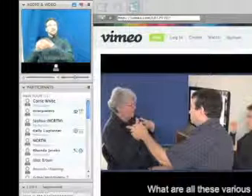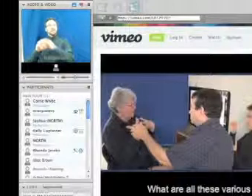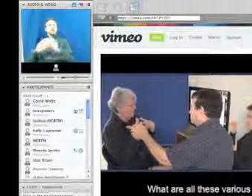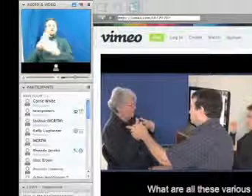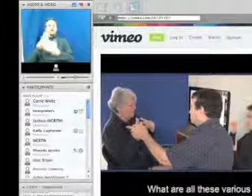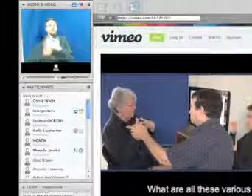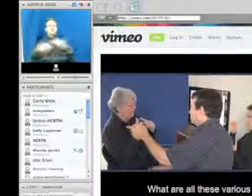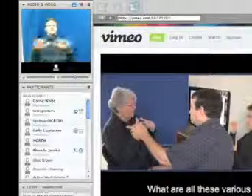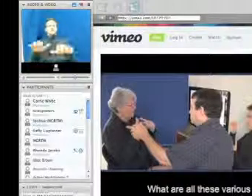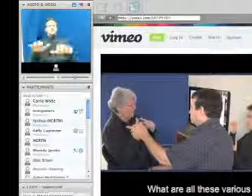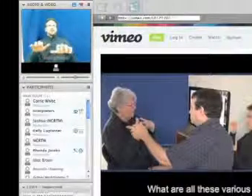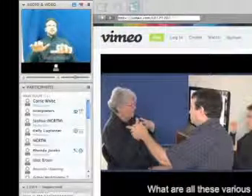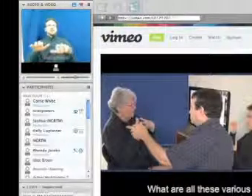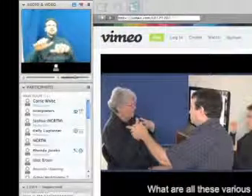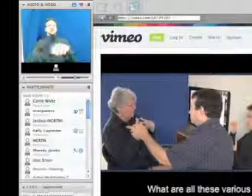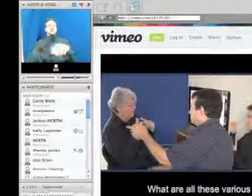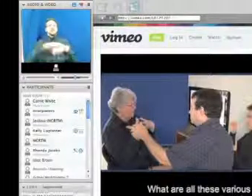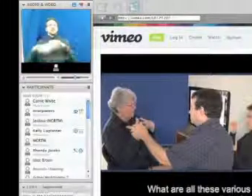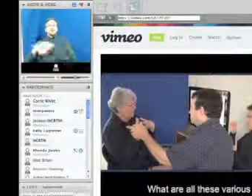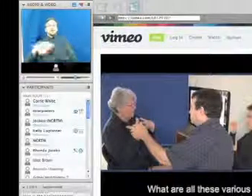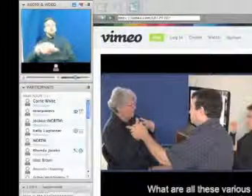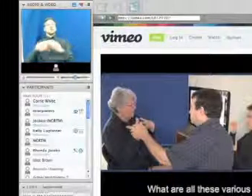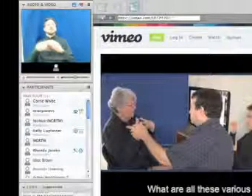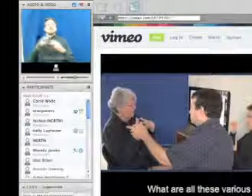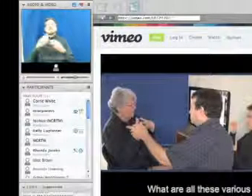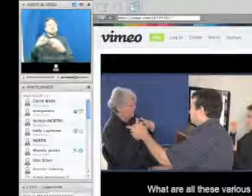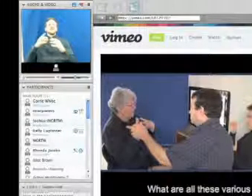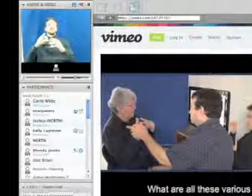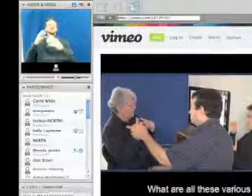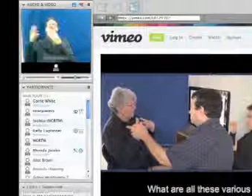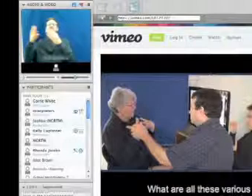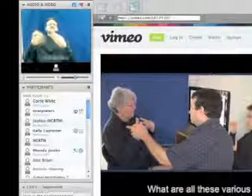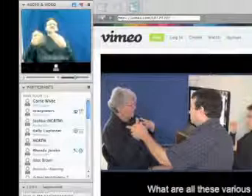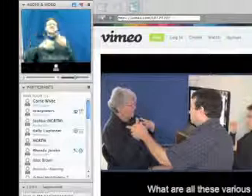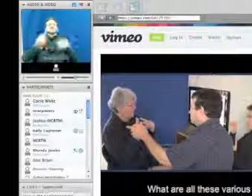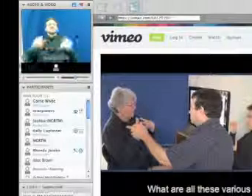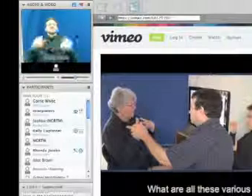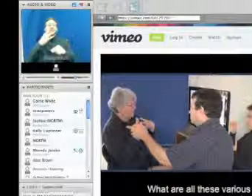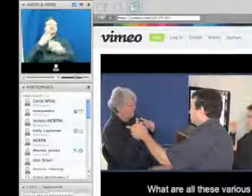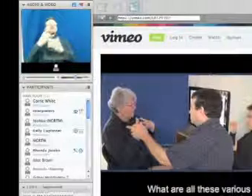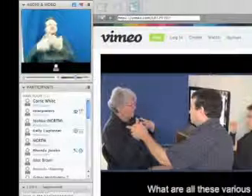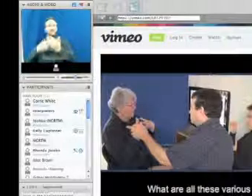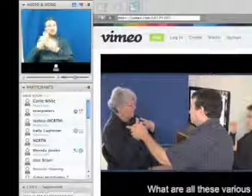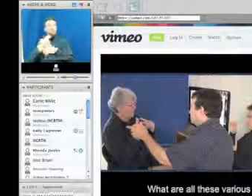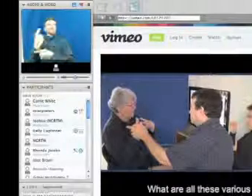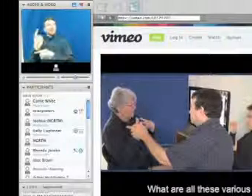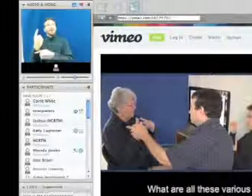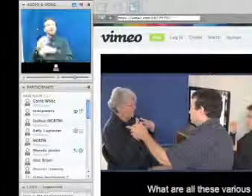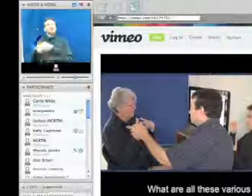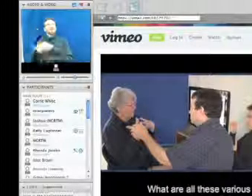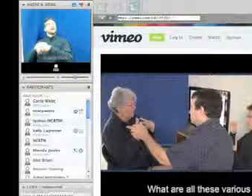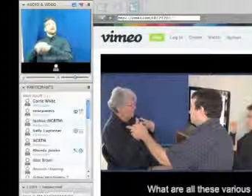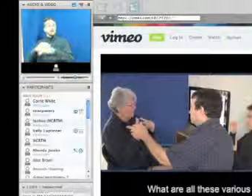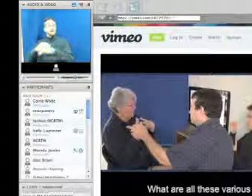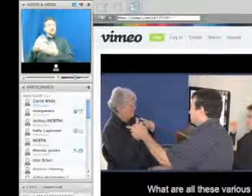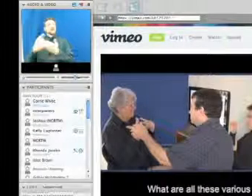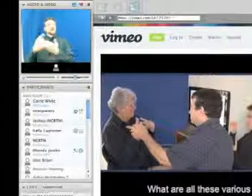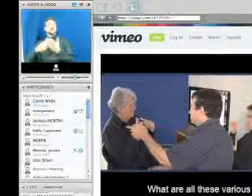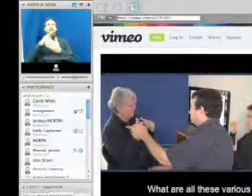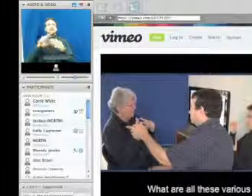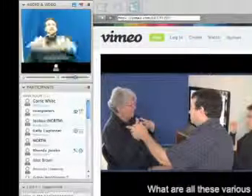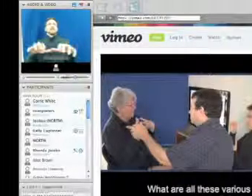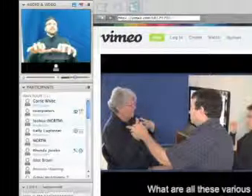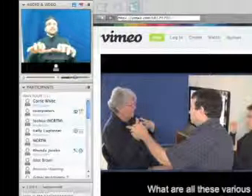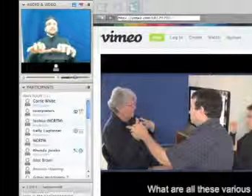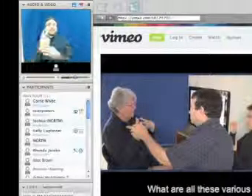Individual preference. Some use one, some use the other. Sometimes the person will use one in general, but switch to two when